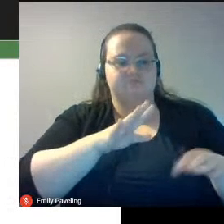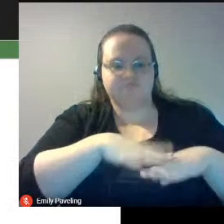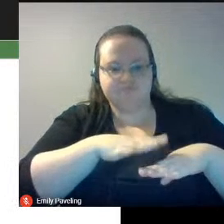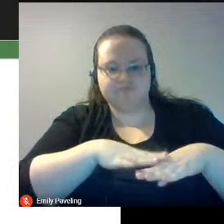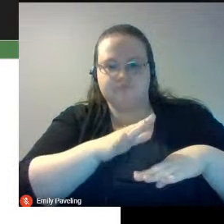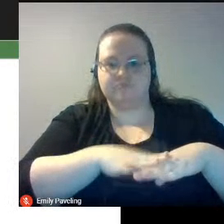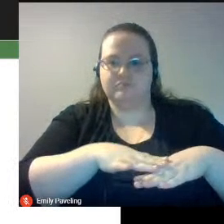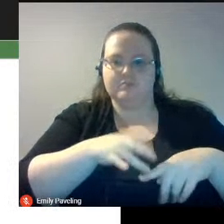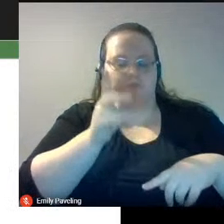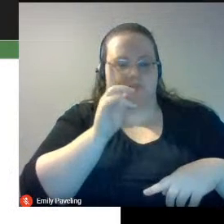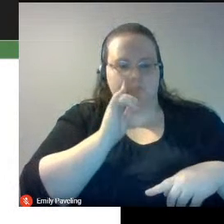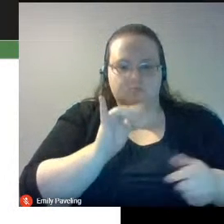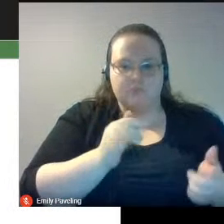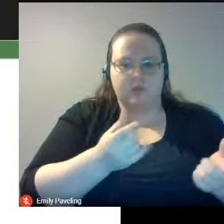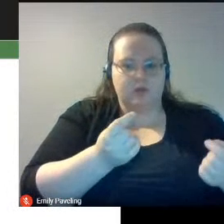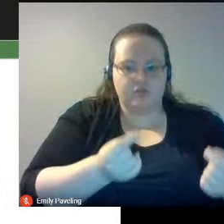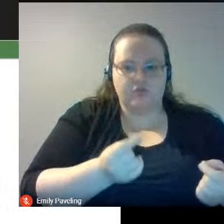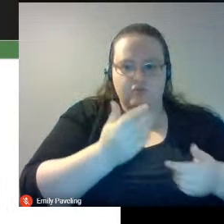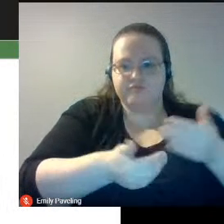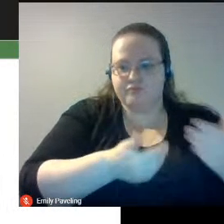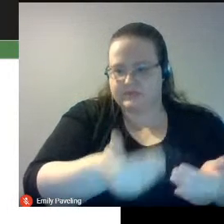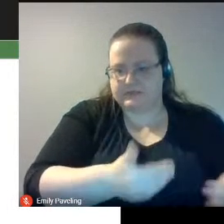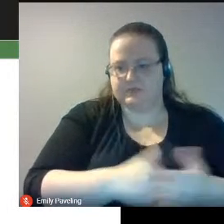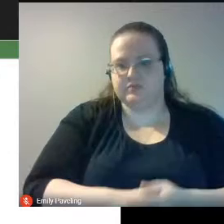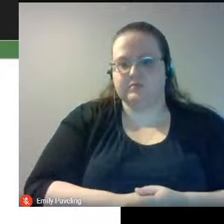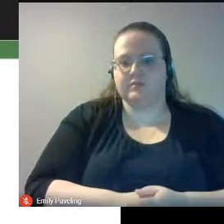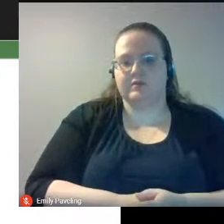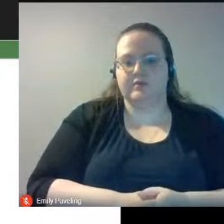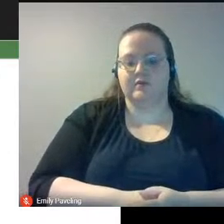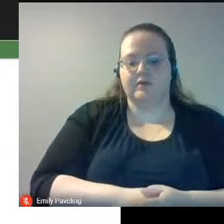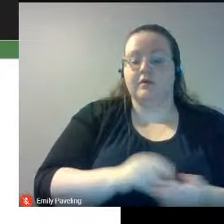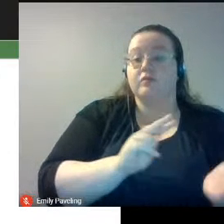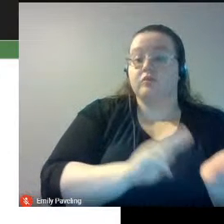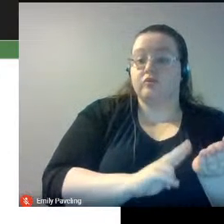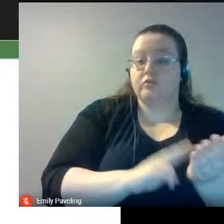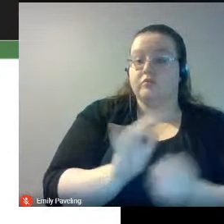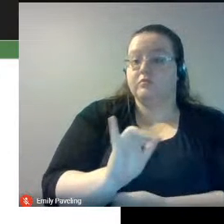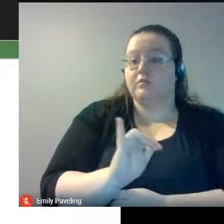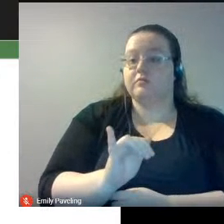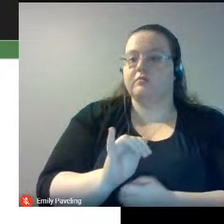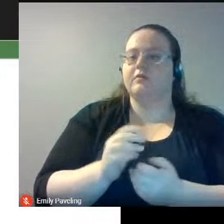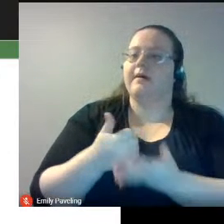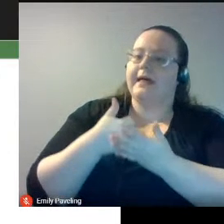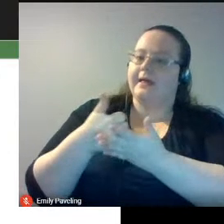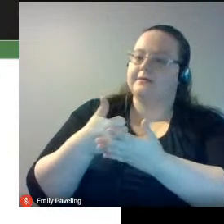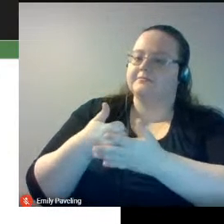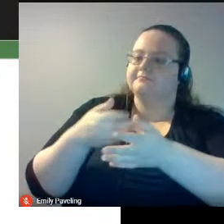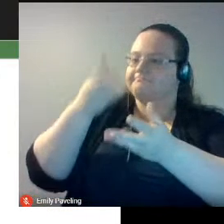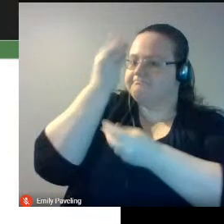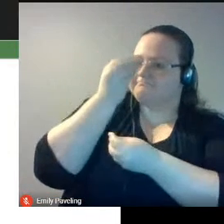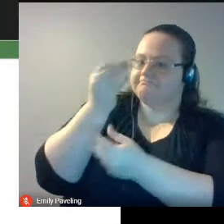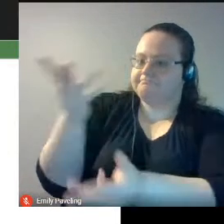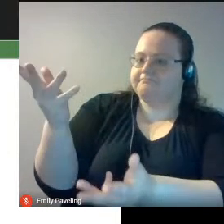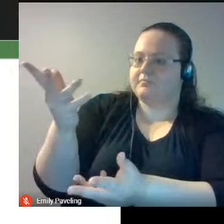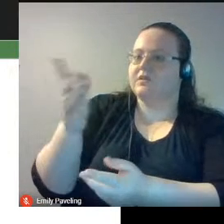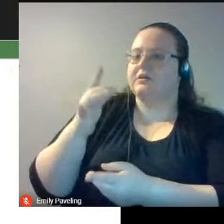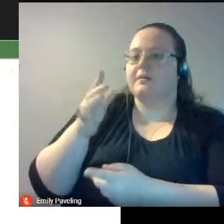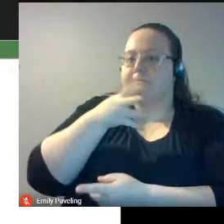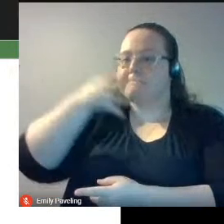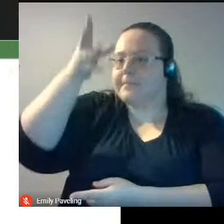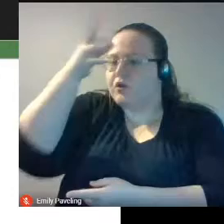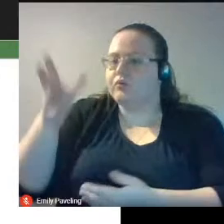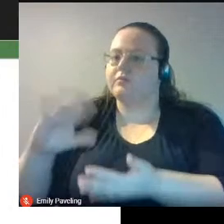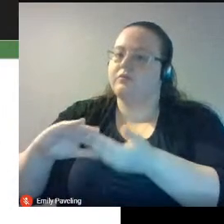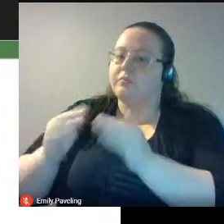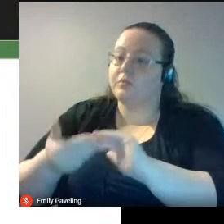support communication and engagement with parents and local communities, as well as primary care through the COVID-19